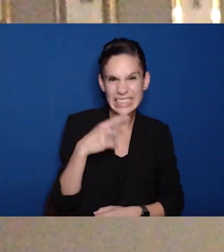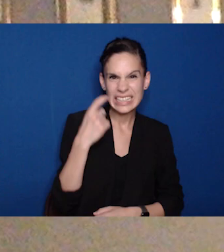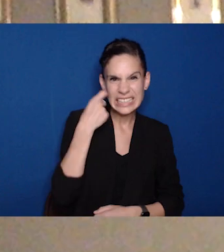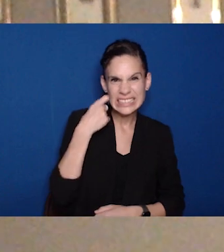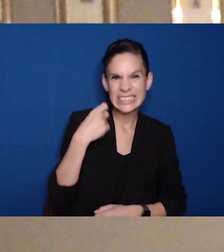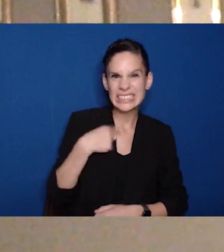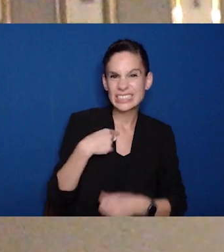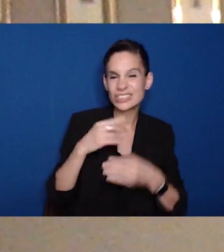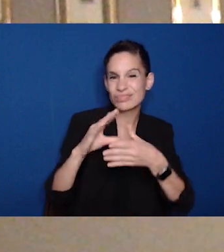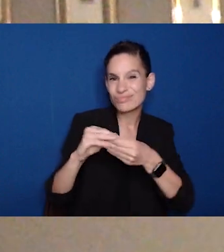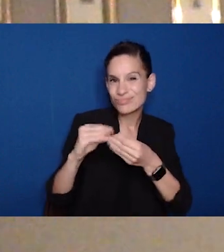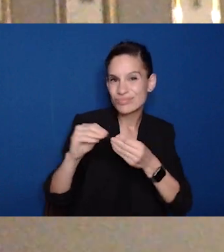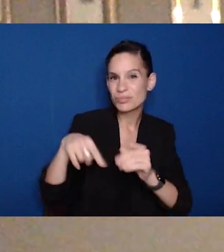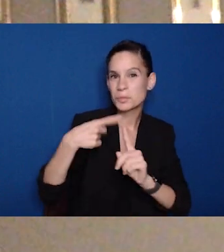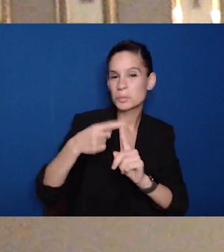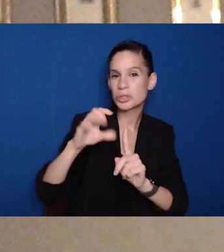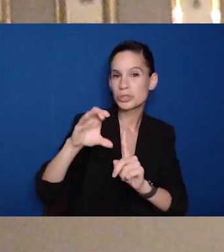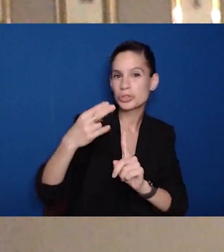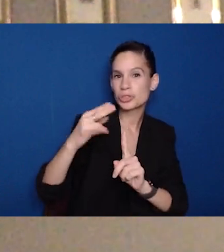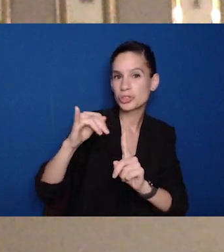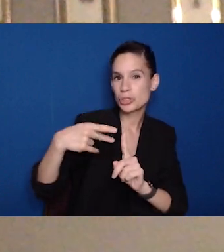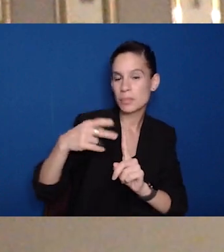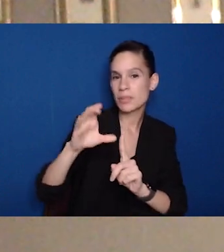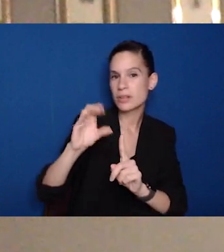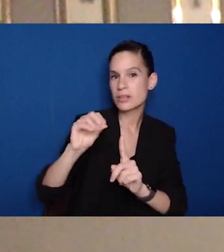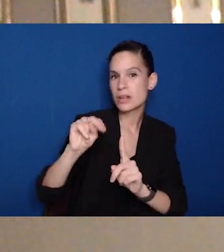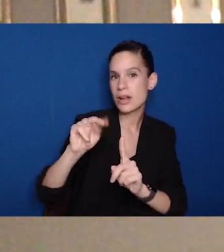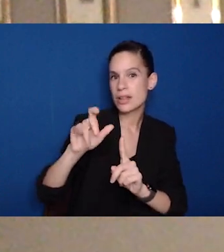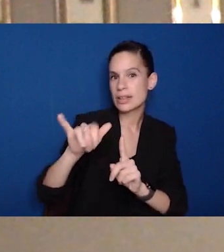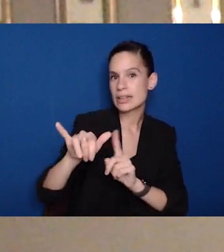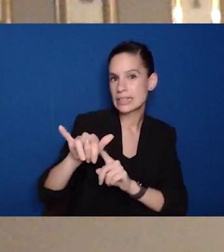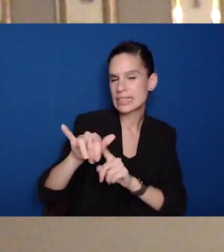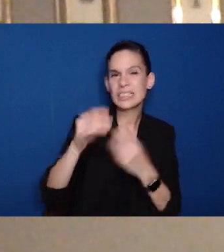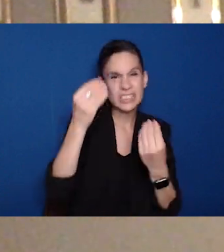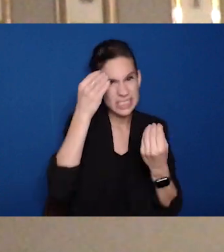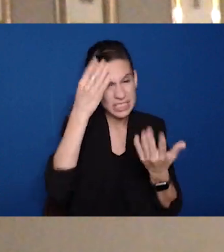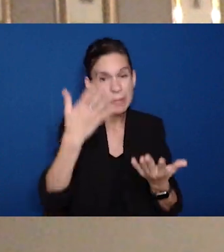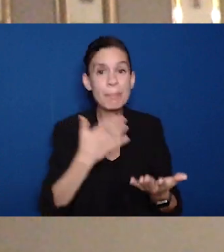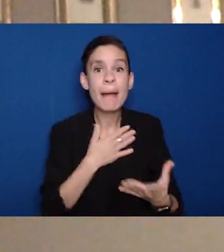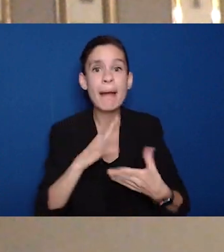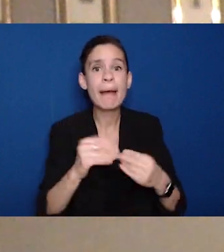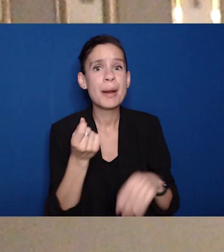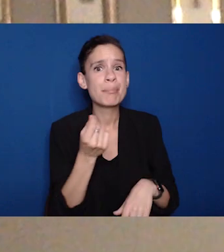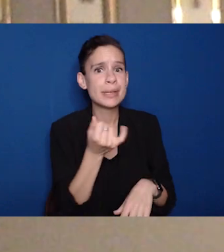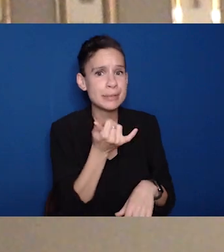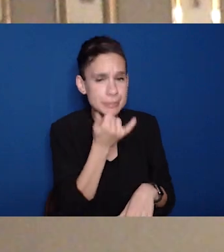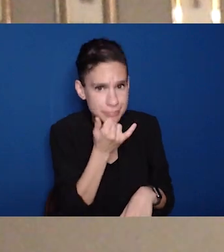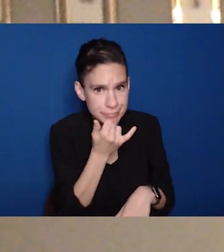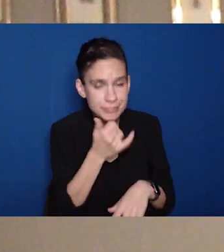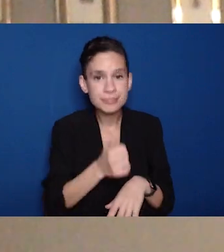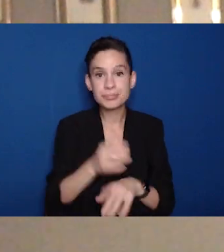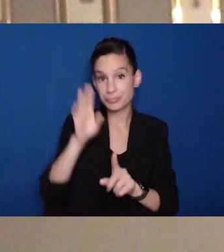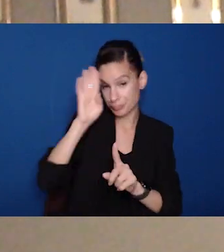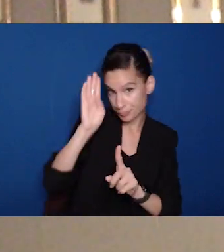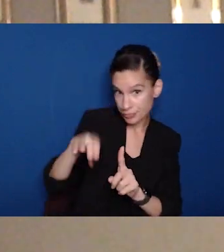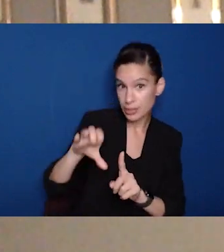As you could see in the last interview, I got it a little bit wrong in that,